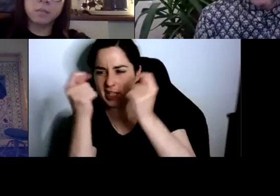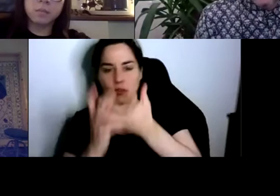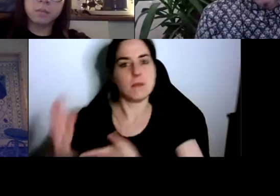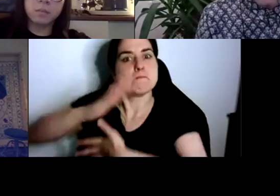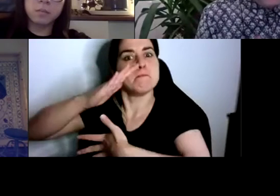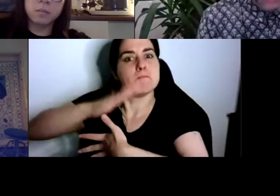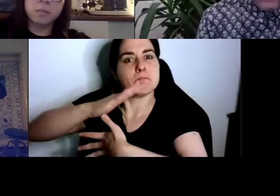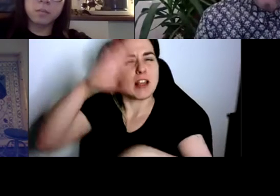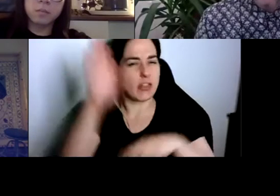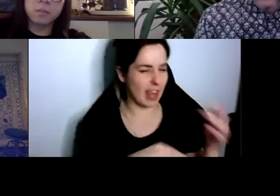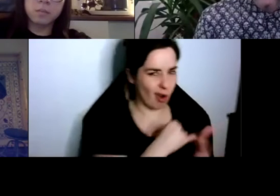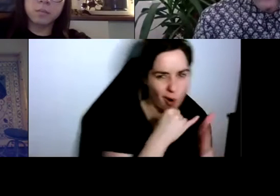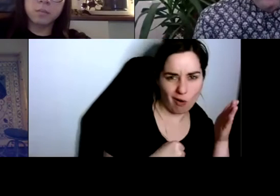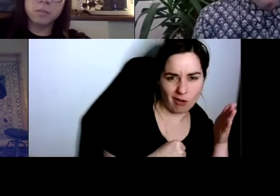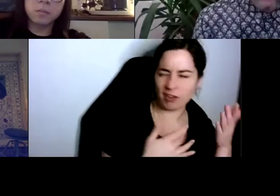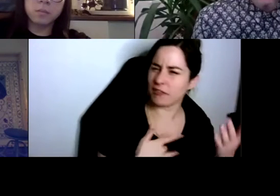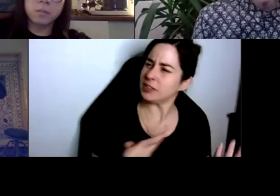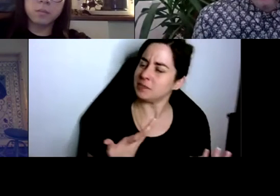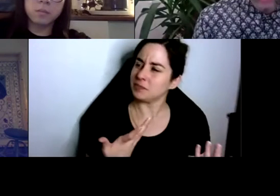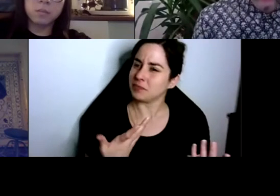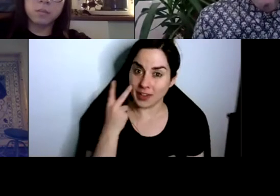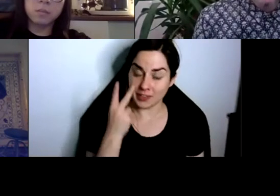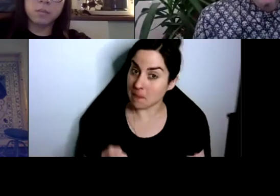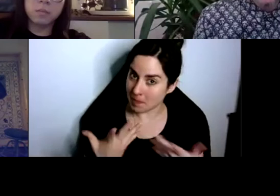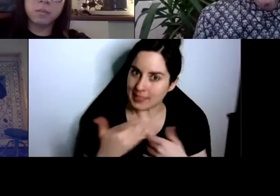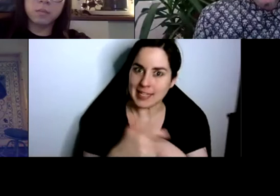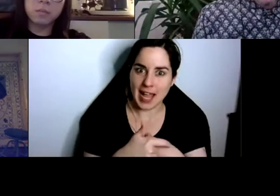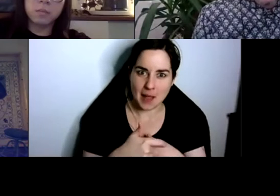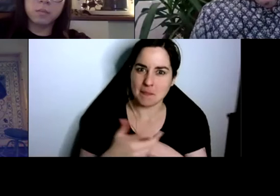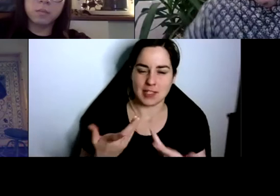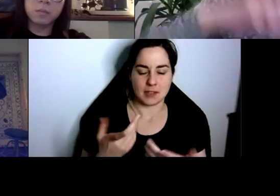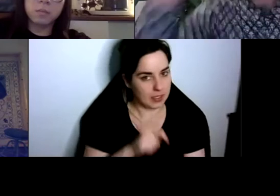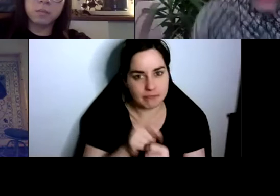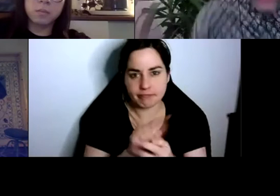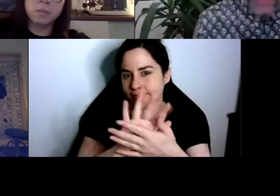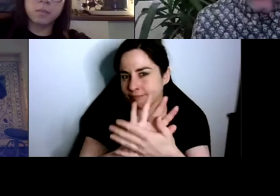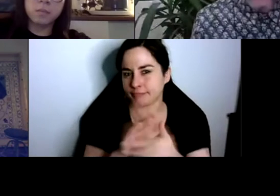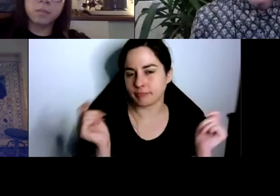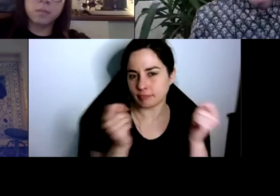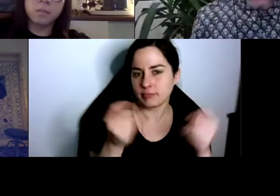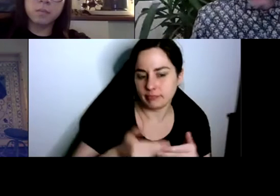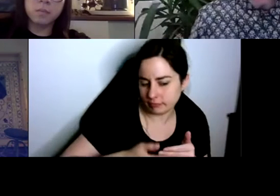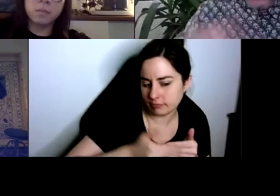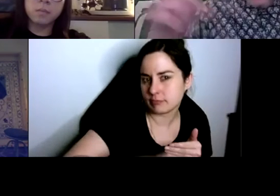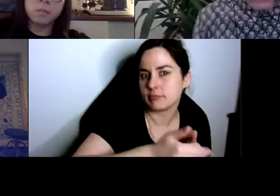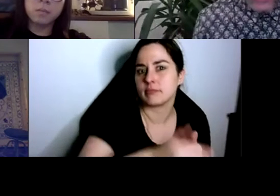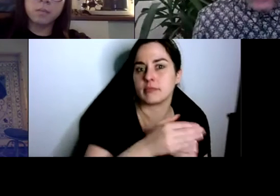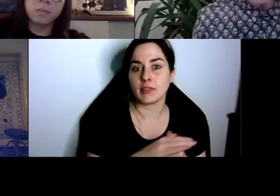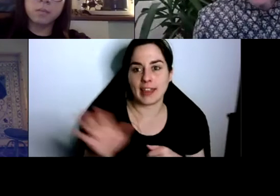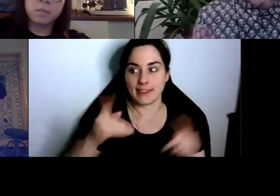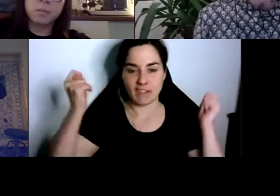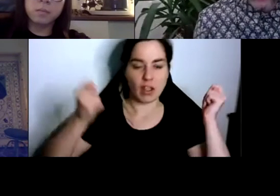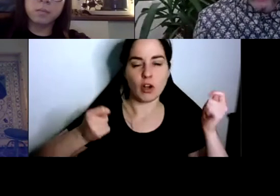happens, what I've seen in festival, especially in film festival culture, is that the festival's ego and